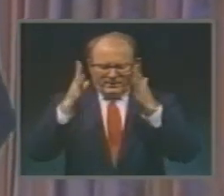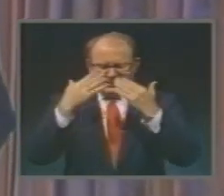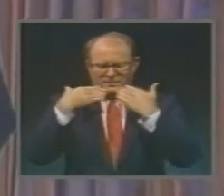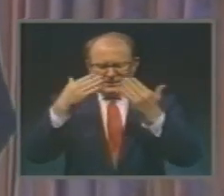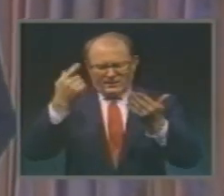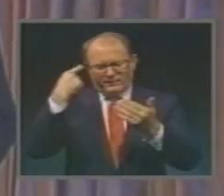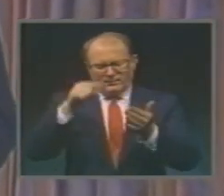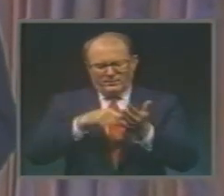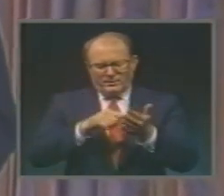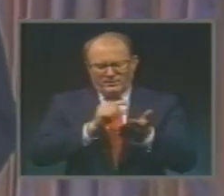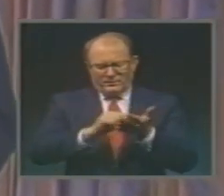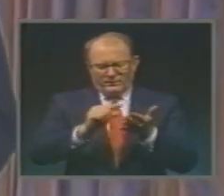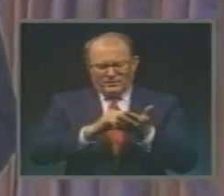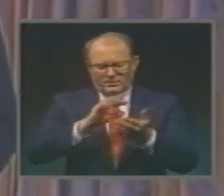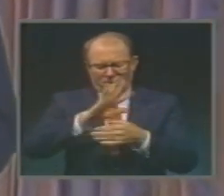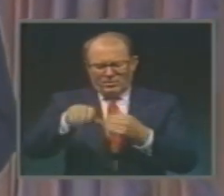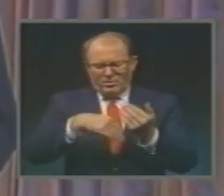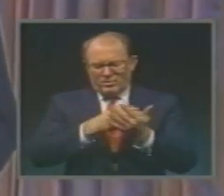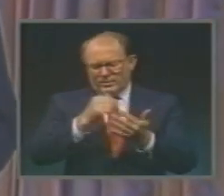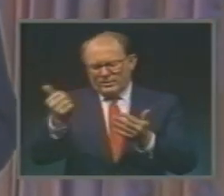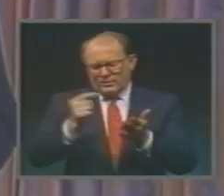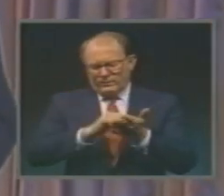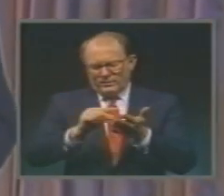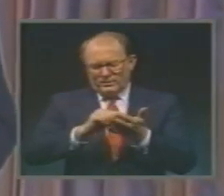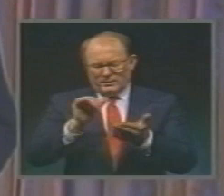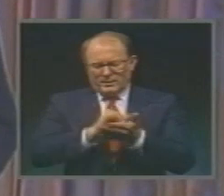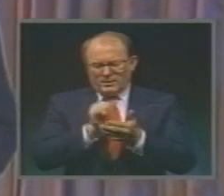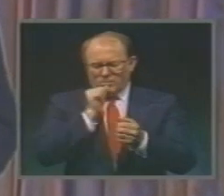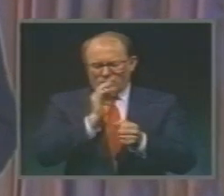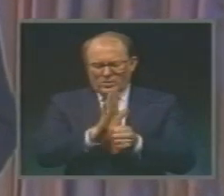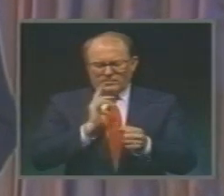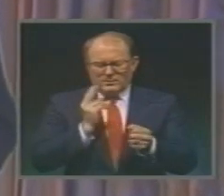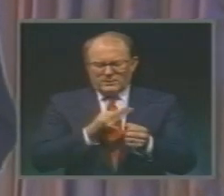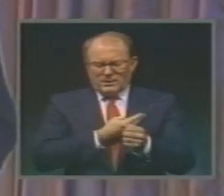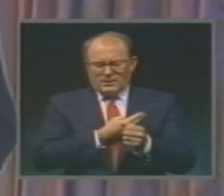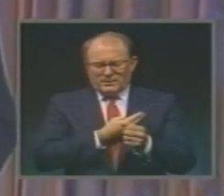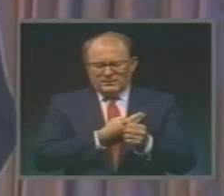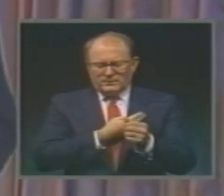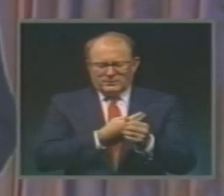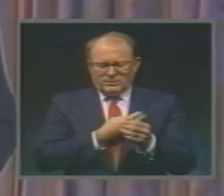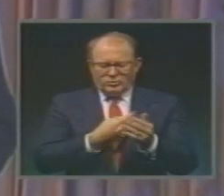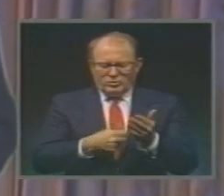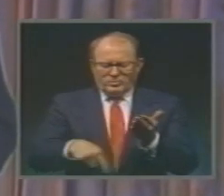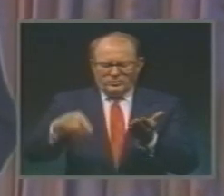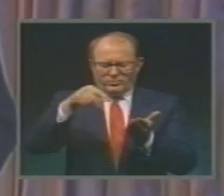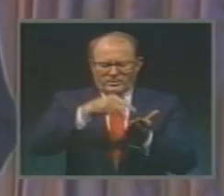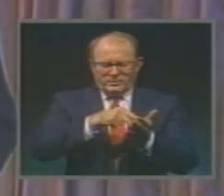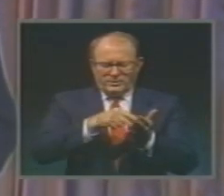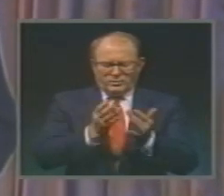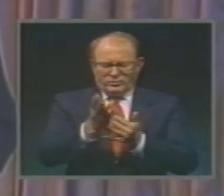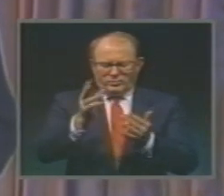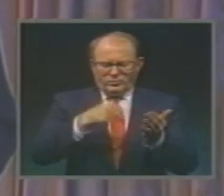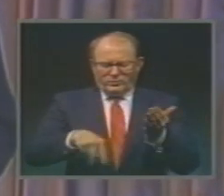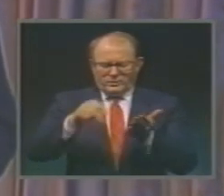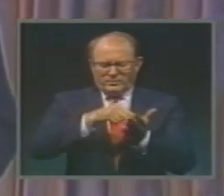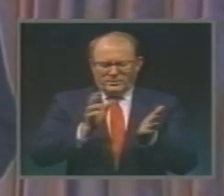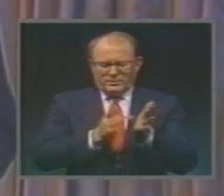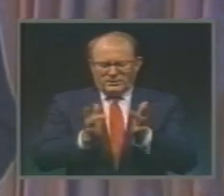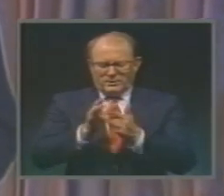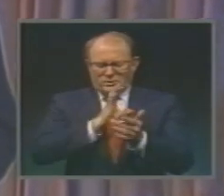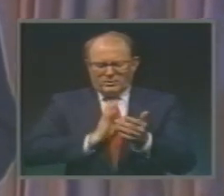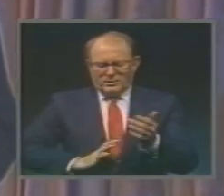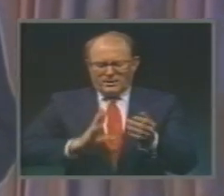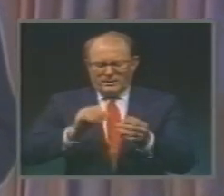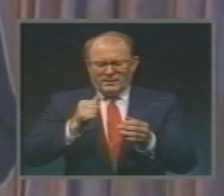thankful for this good scripture and for all the others that promise us something of the resurrection of Jesus Christ, and based on that